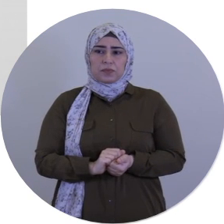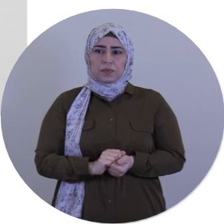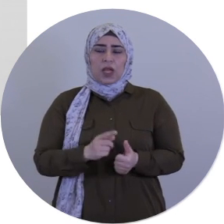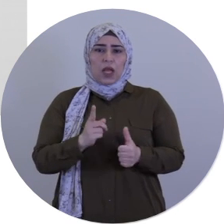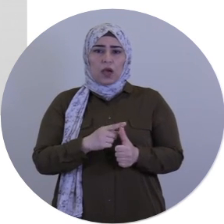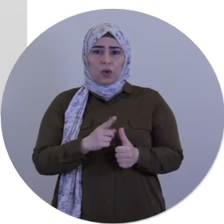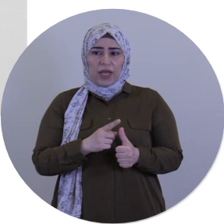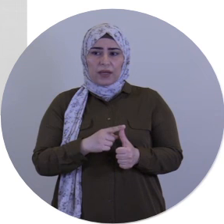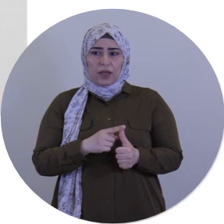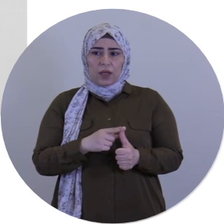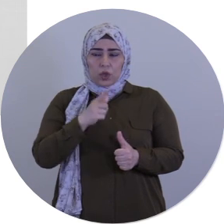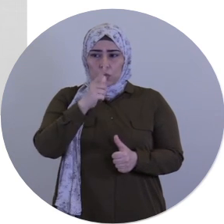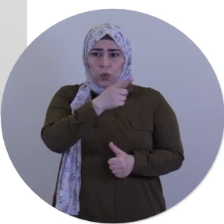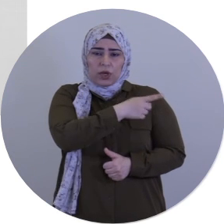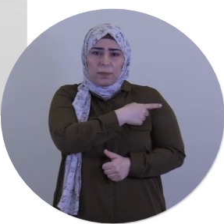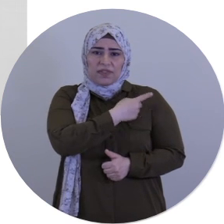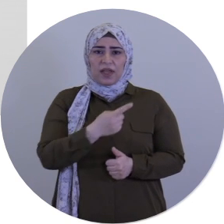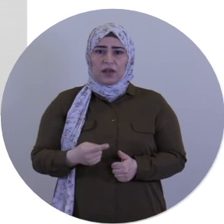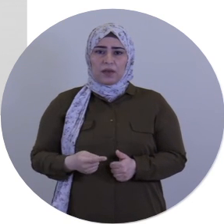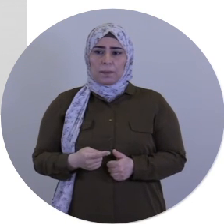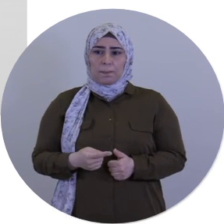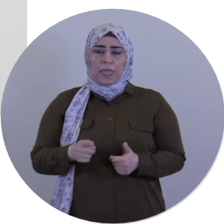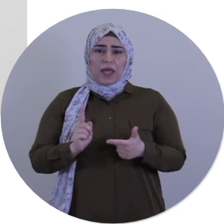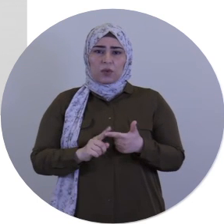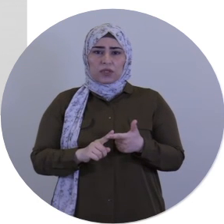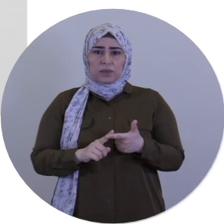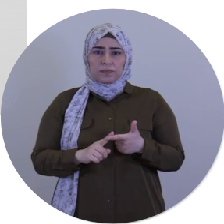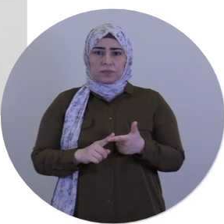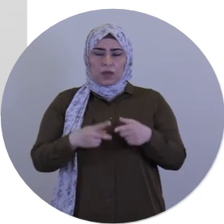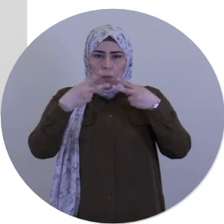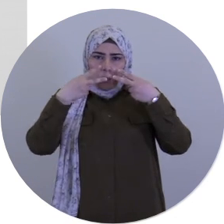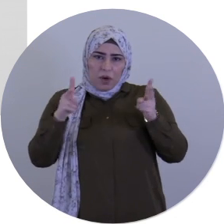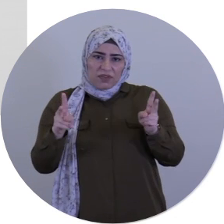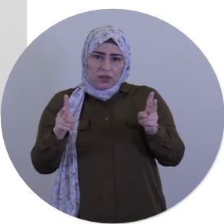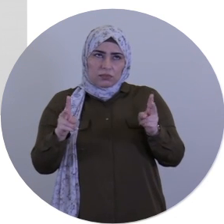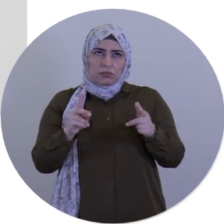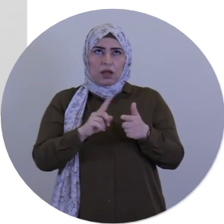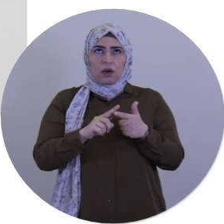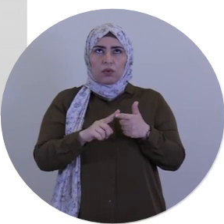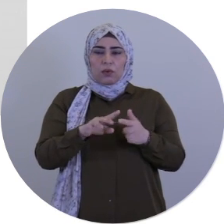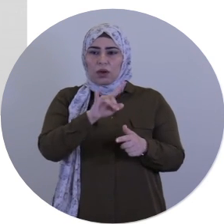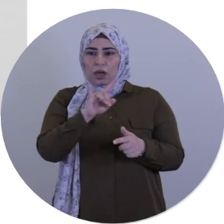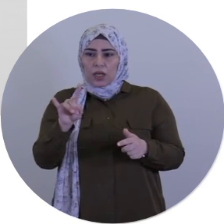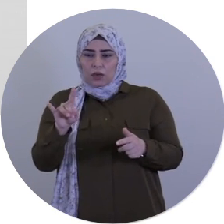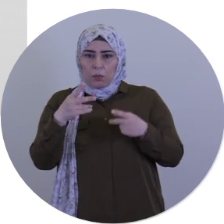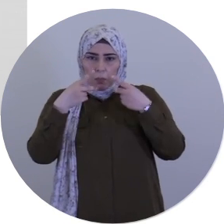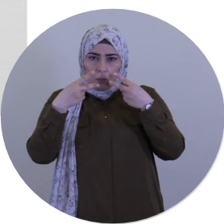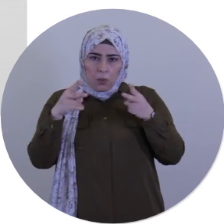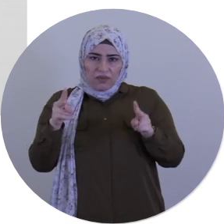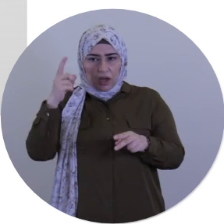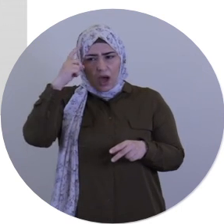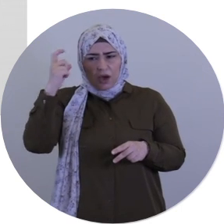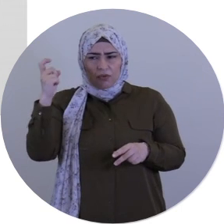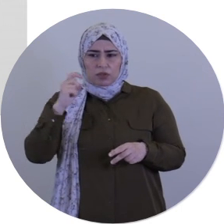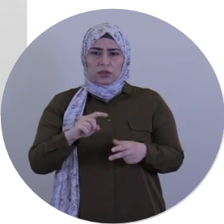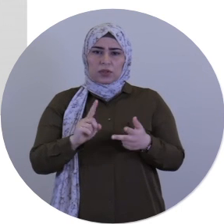that is being used as a museum. Or you can agree, I think you're right. I love that idea. Express your opinion. In